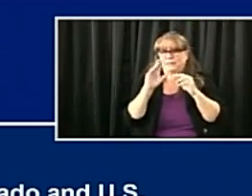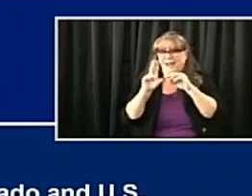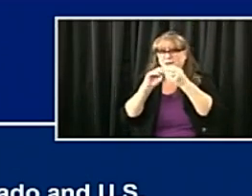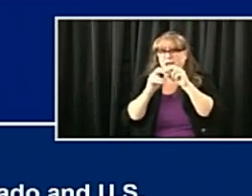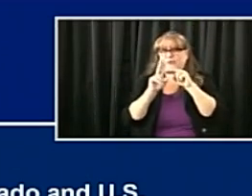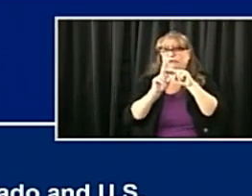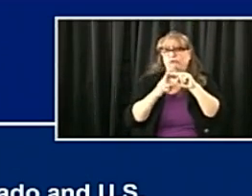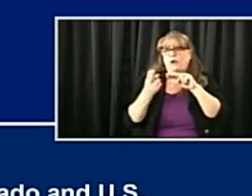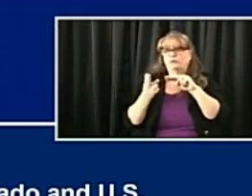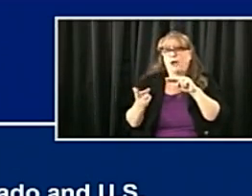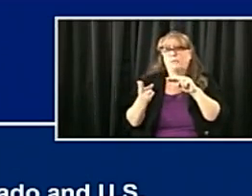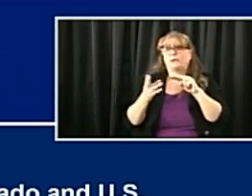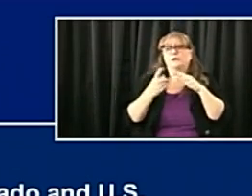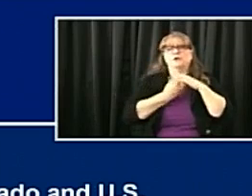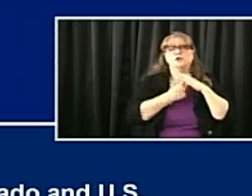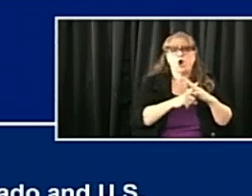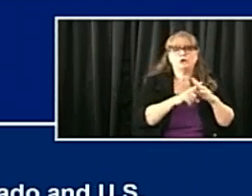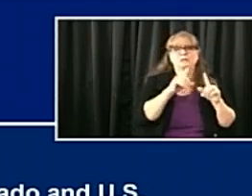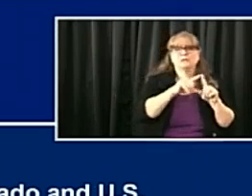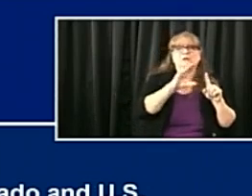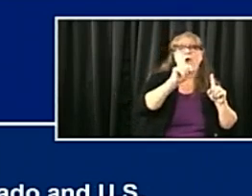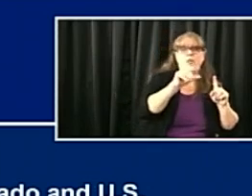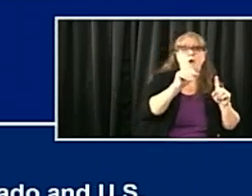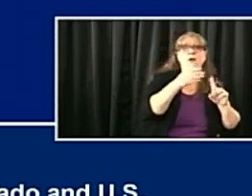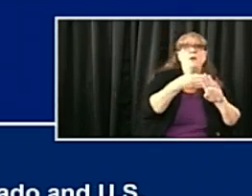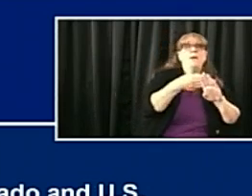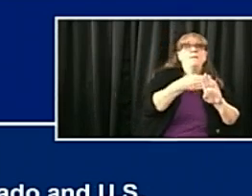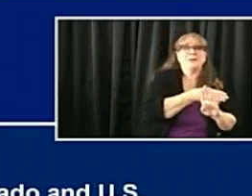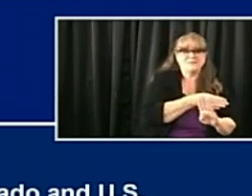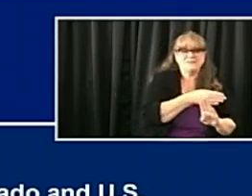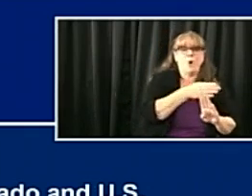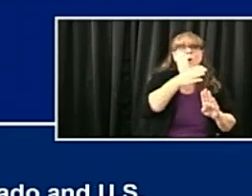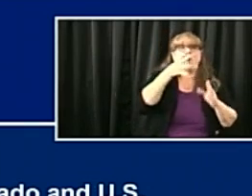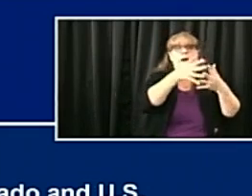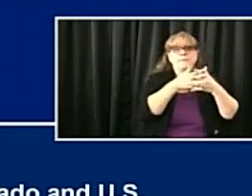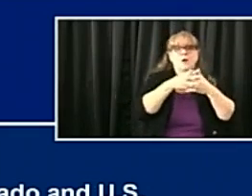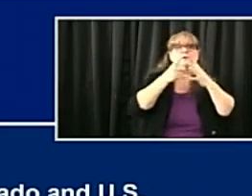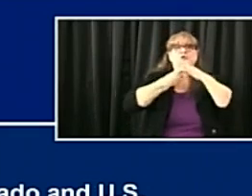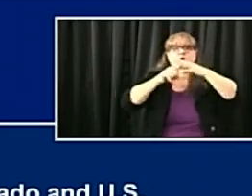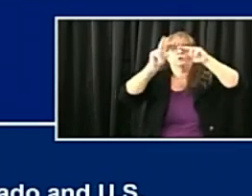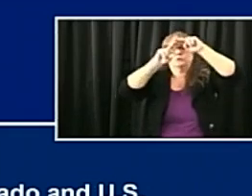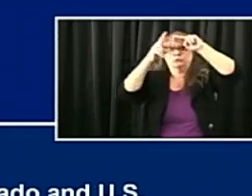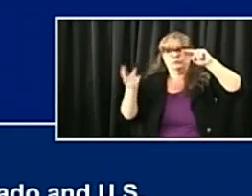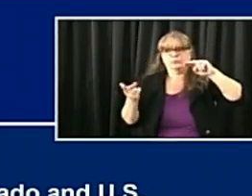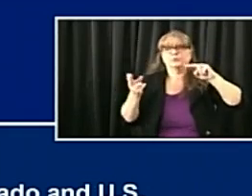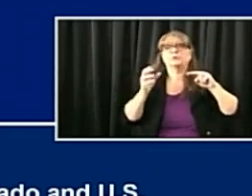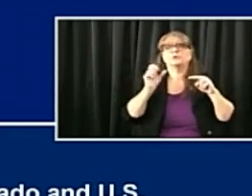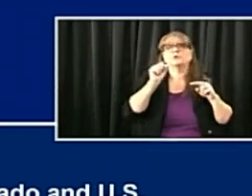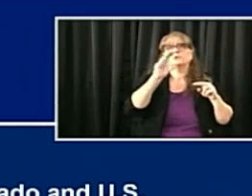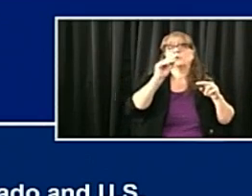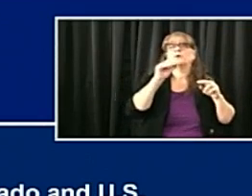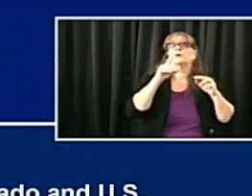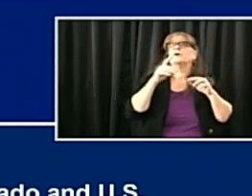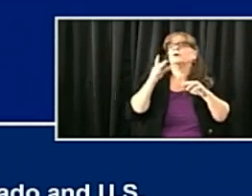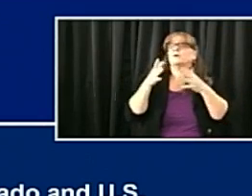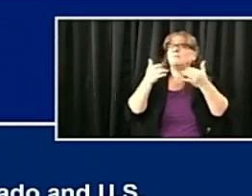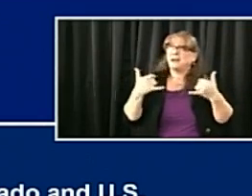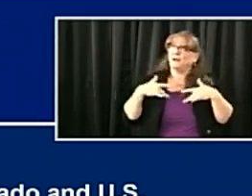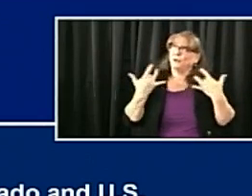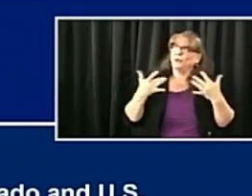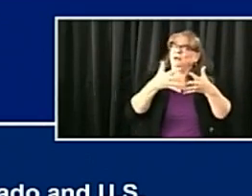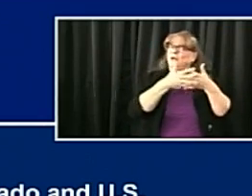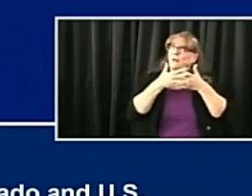overall decline in US hospitalizations. But obviously it's great to see here that the US has also turned a corner. And in the last week or so, we have seen a downward